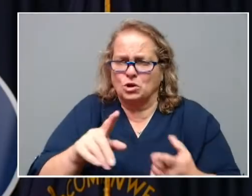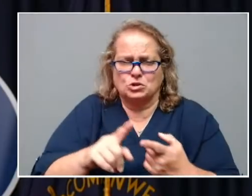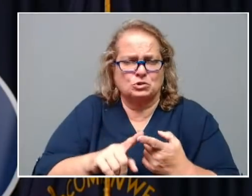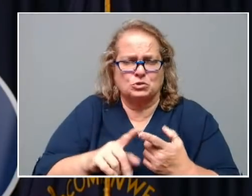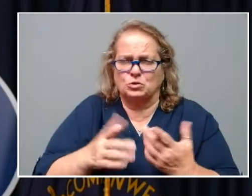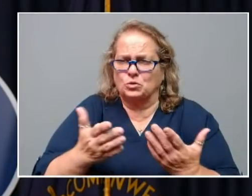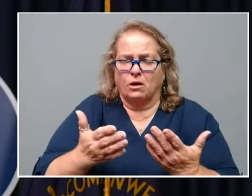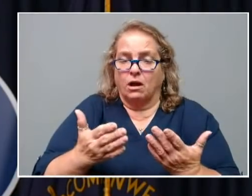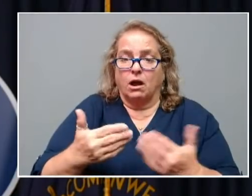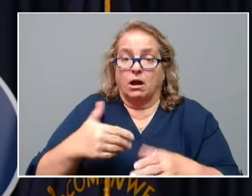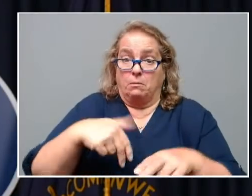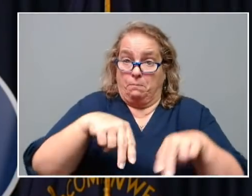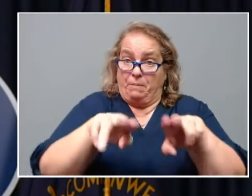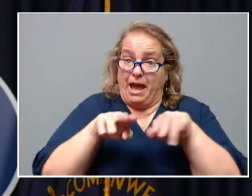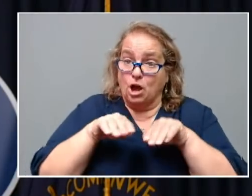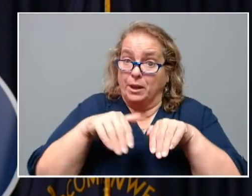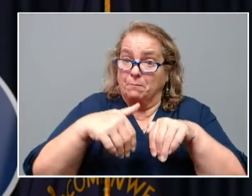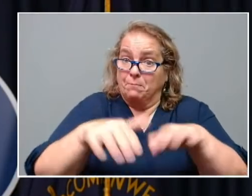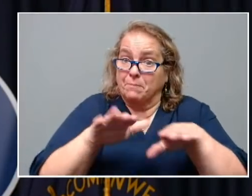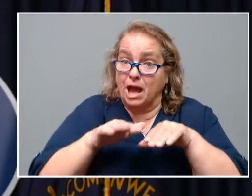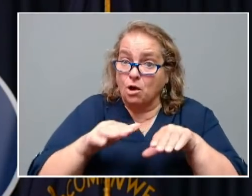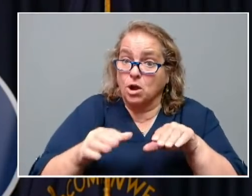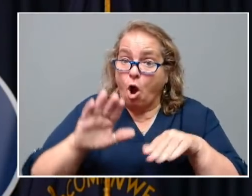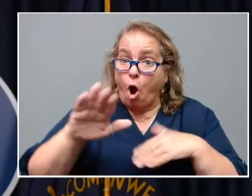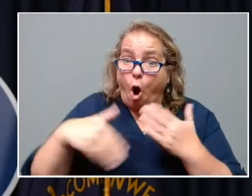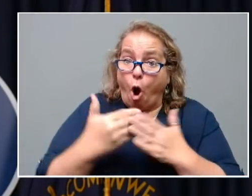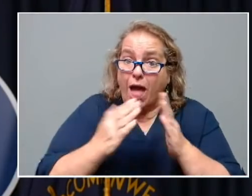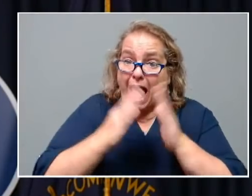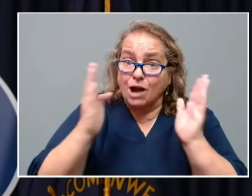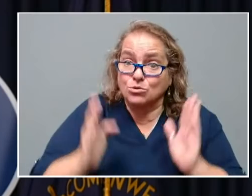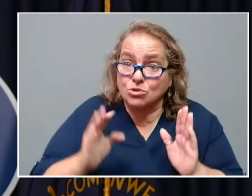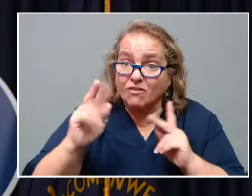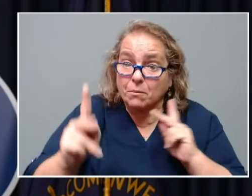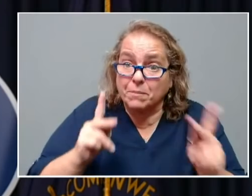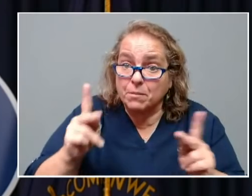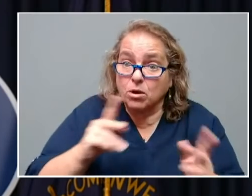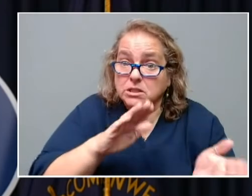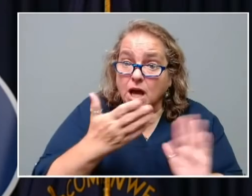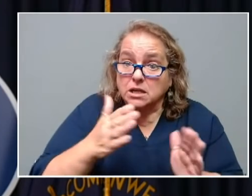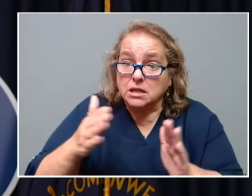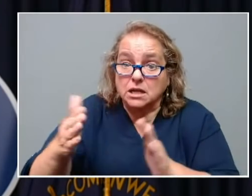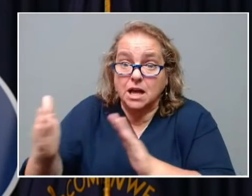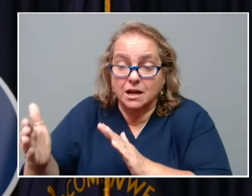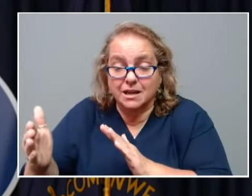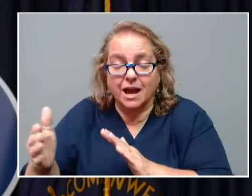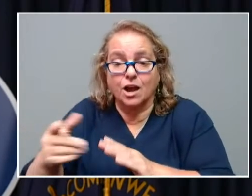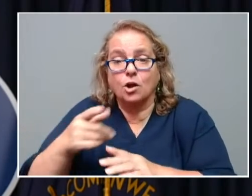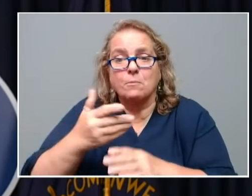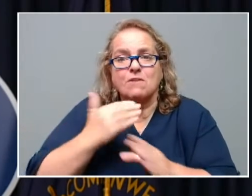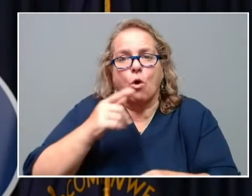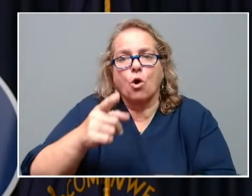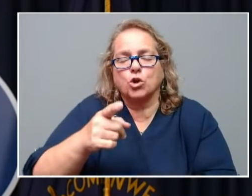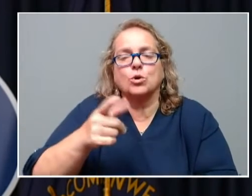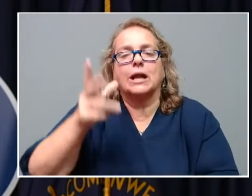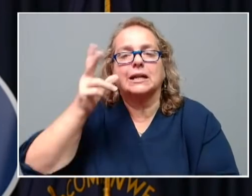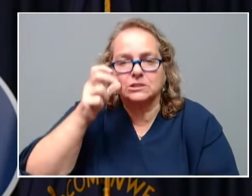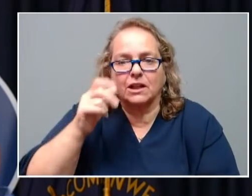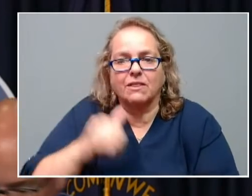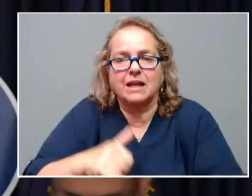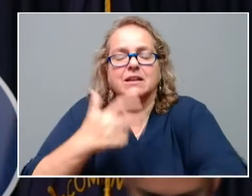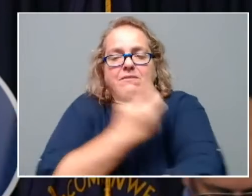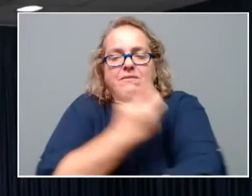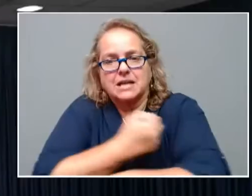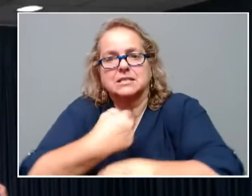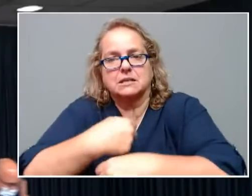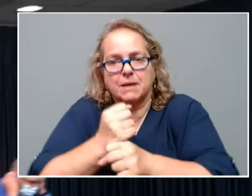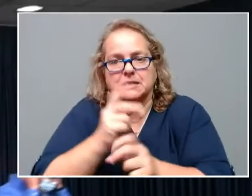households in order to internalize this message that the vaccines can keep us safe. And that's what we've got to come to accept.